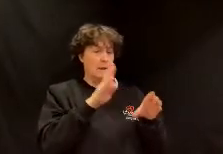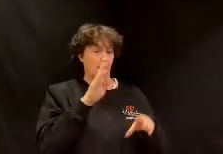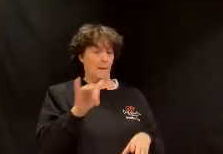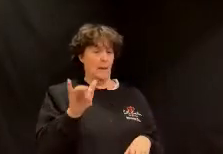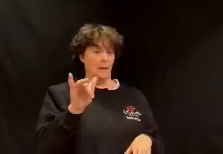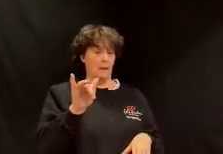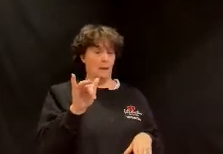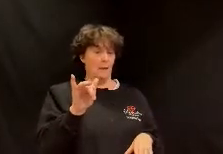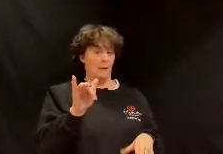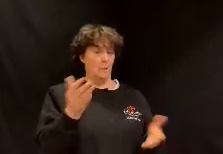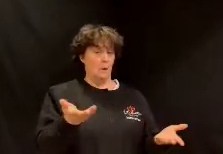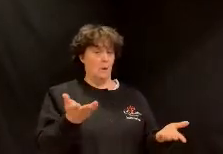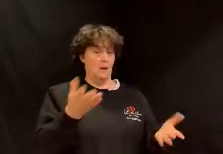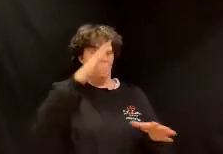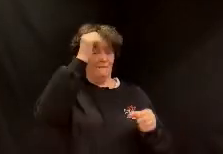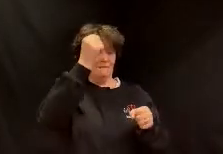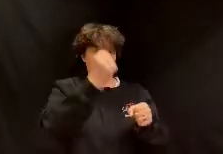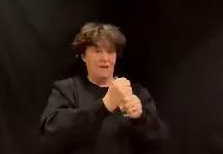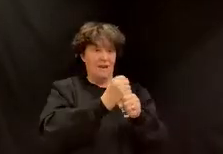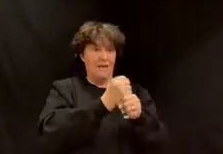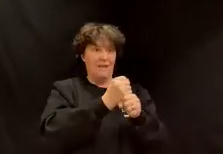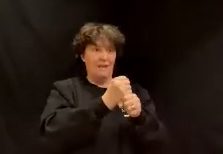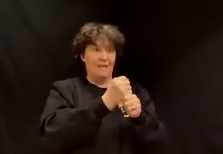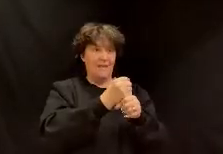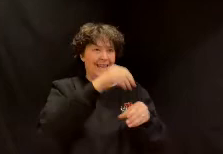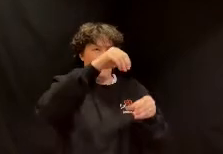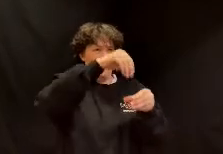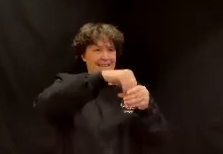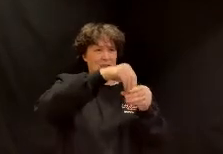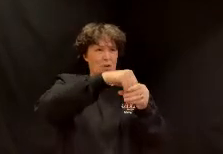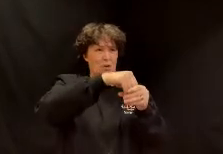what? Into what?